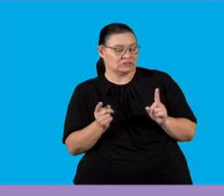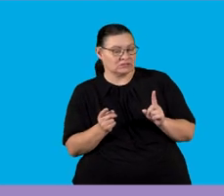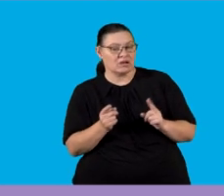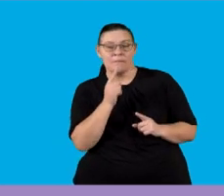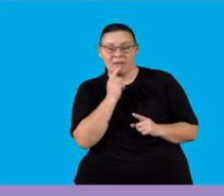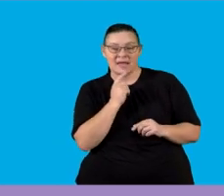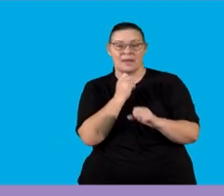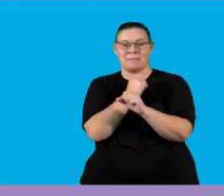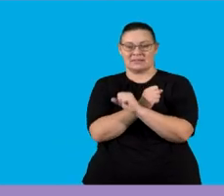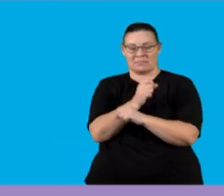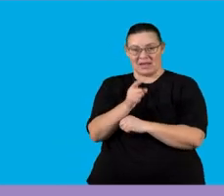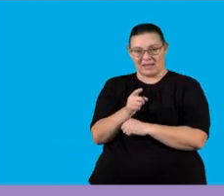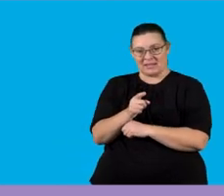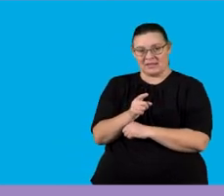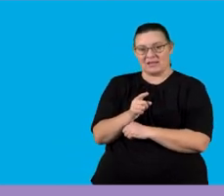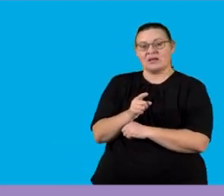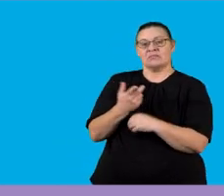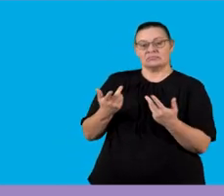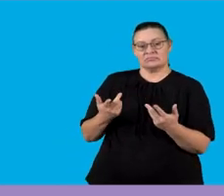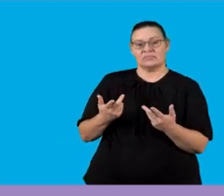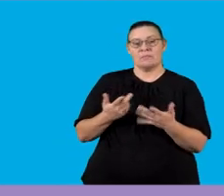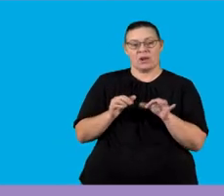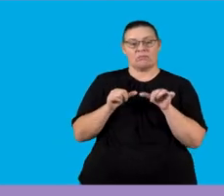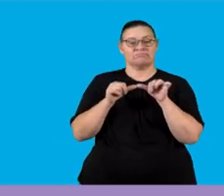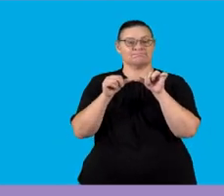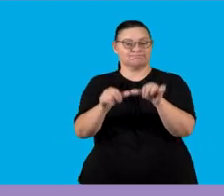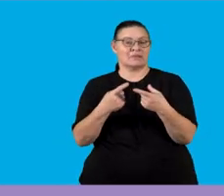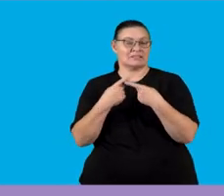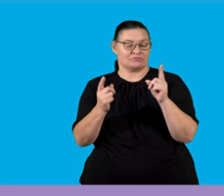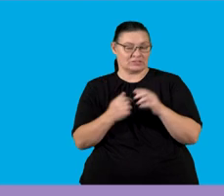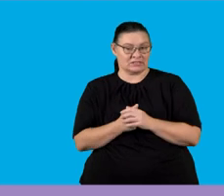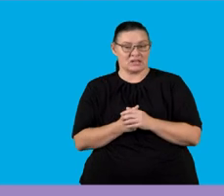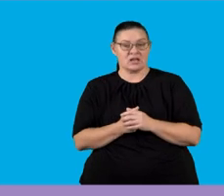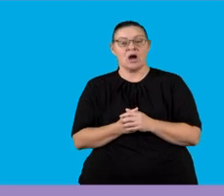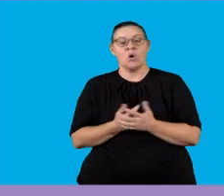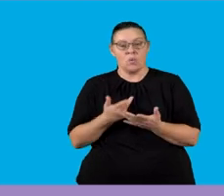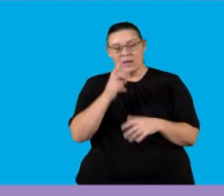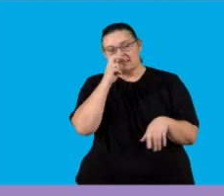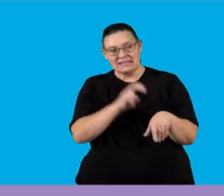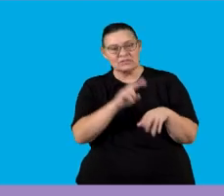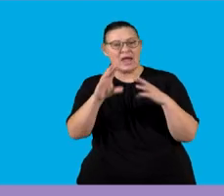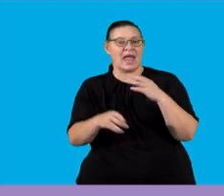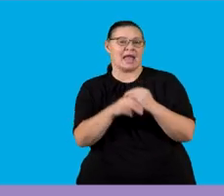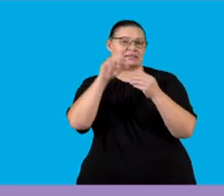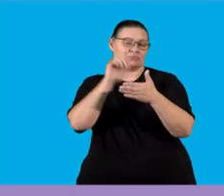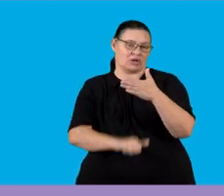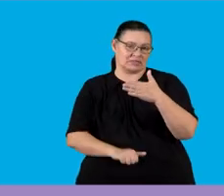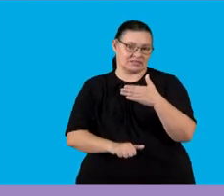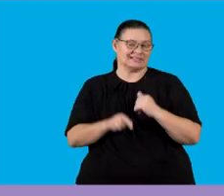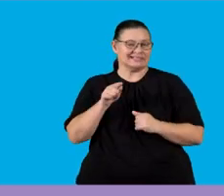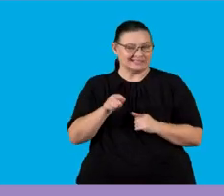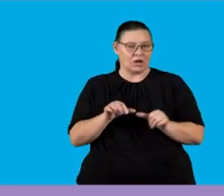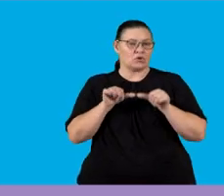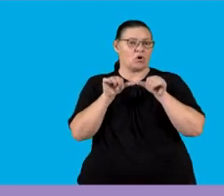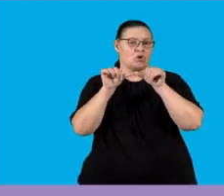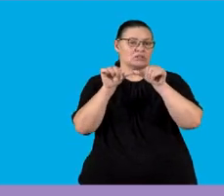subtract that constant value. So let's use just any two of our terms to find this rule. So